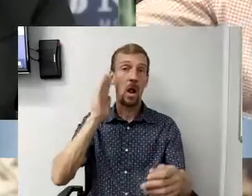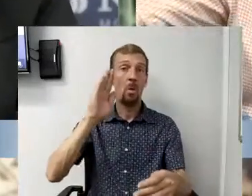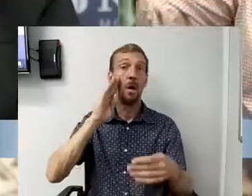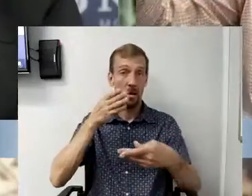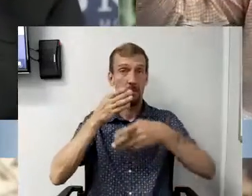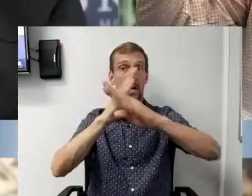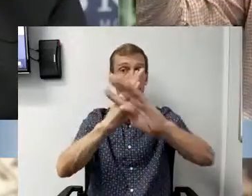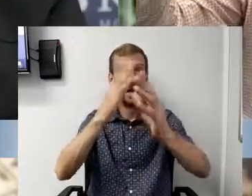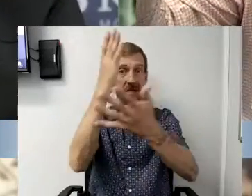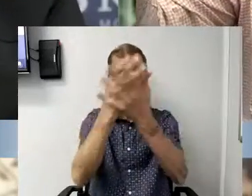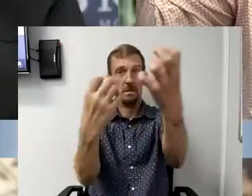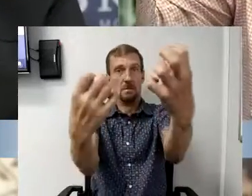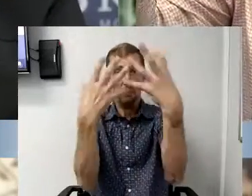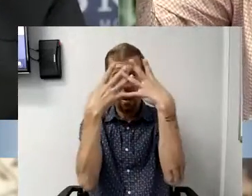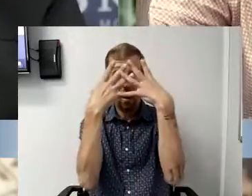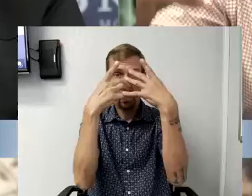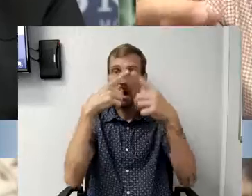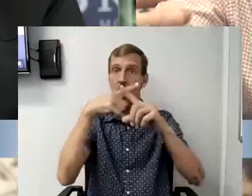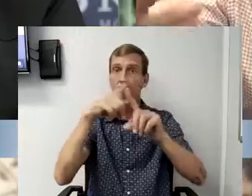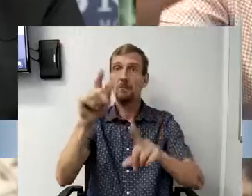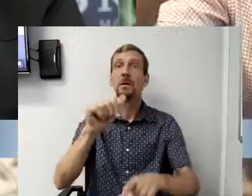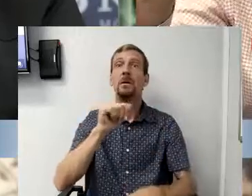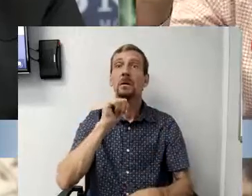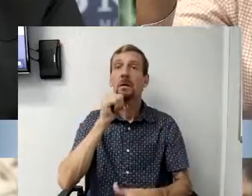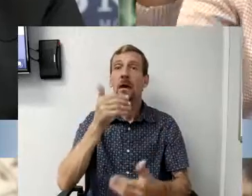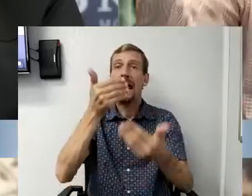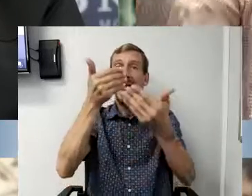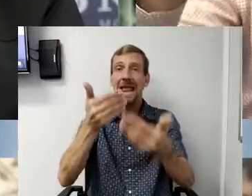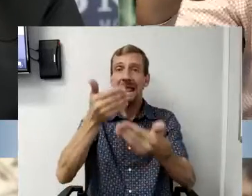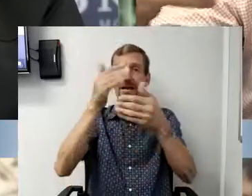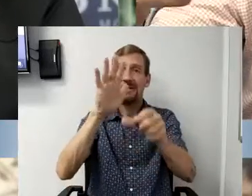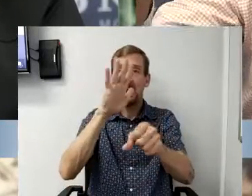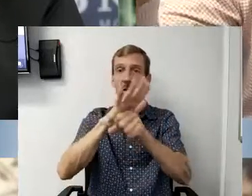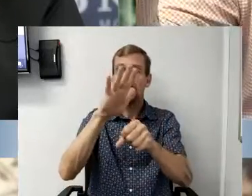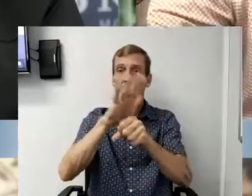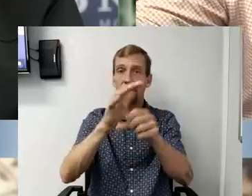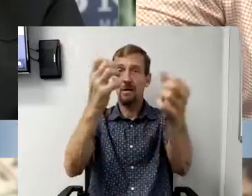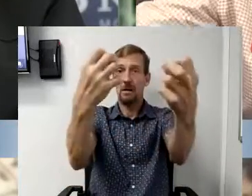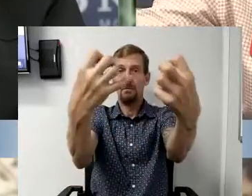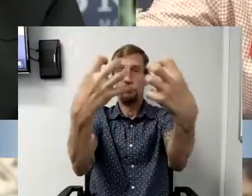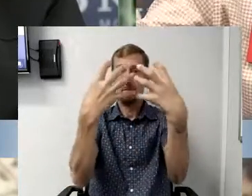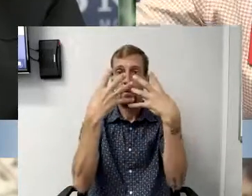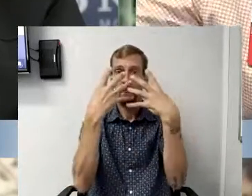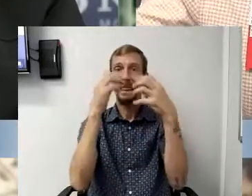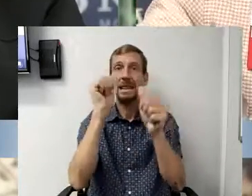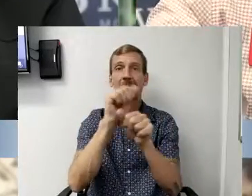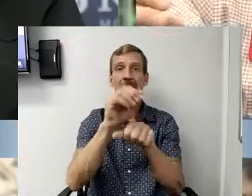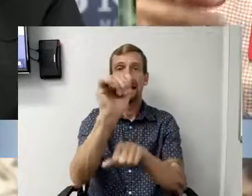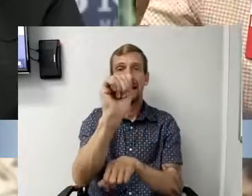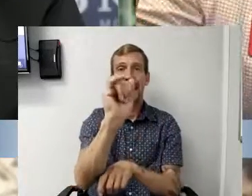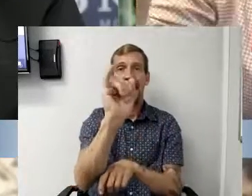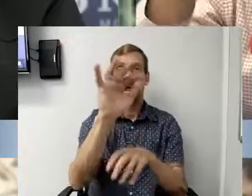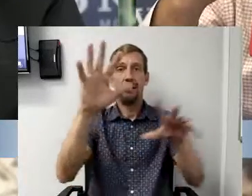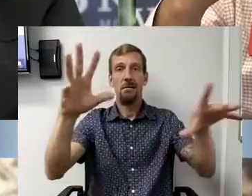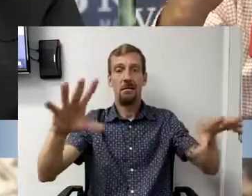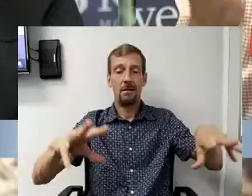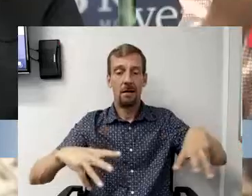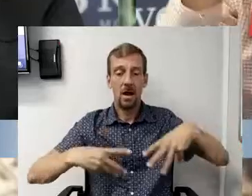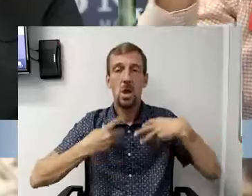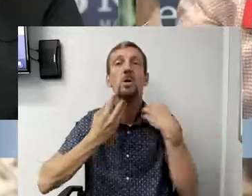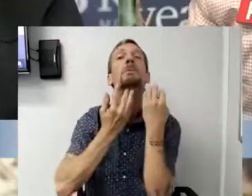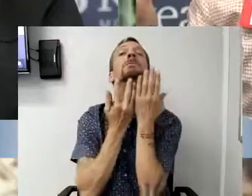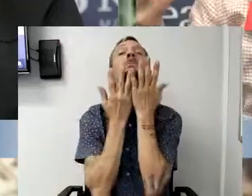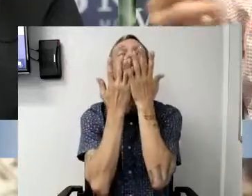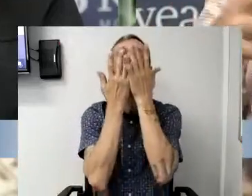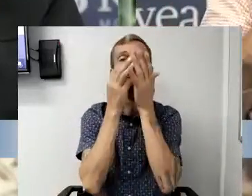those droplets. But the things that are not quite heavy enough to shoot across a space are in the air and can still get behind that mask,